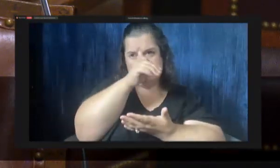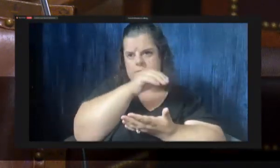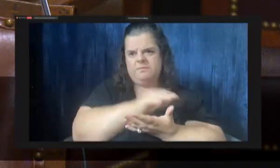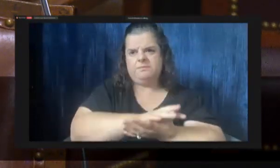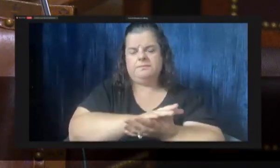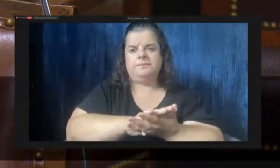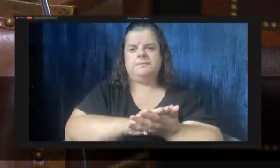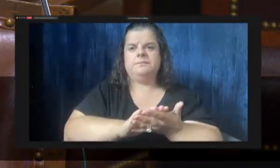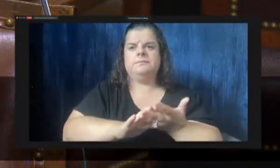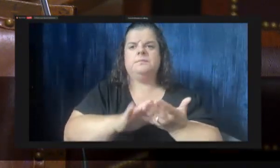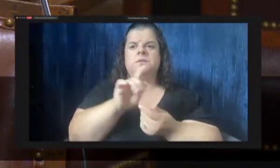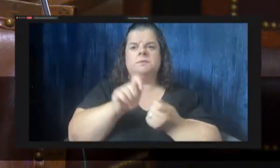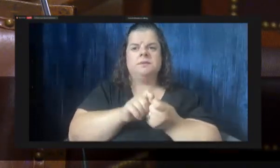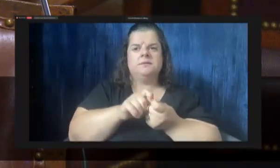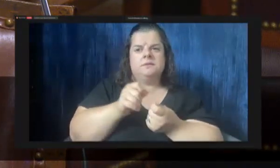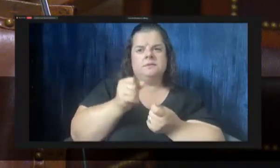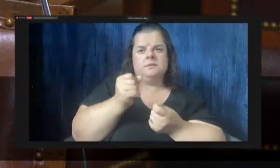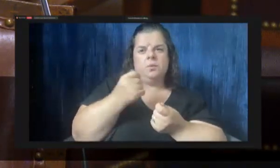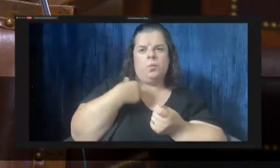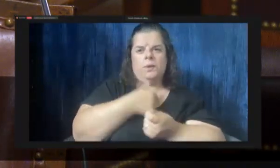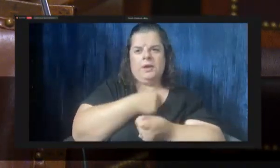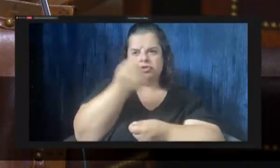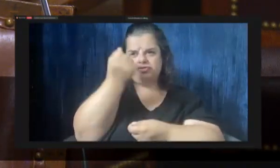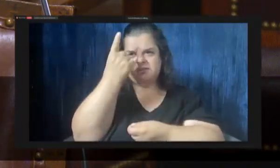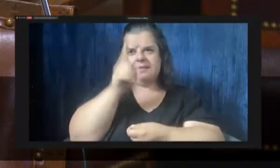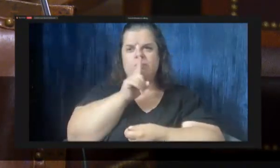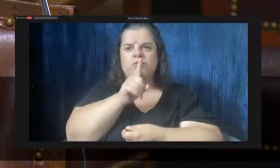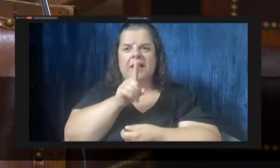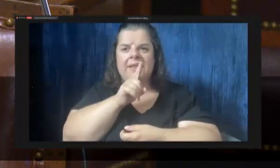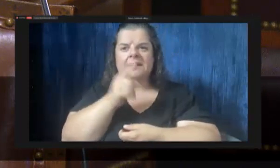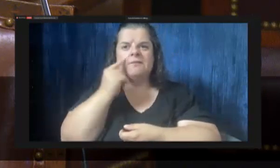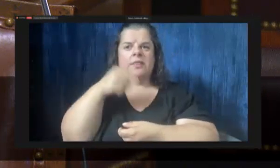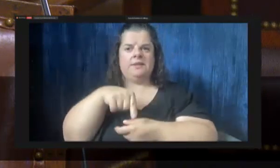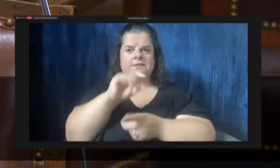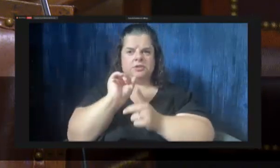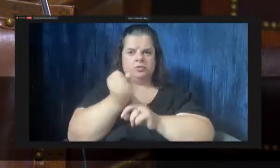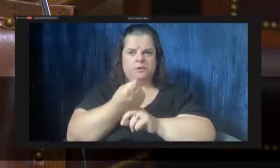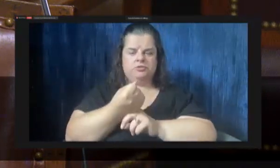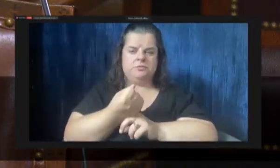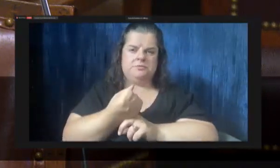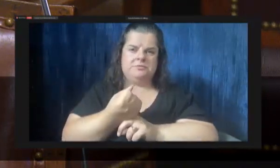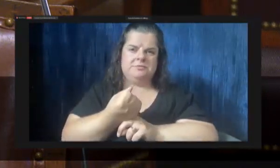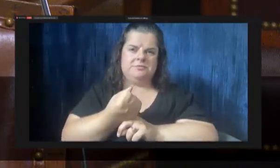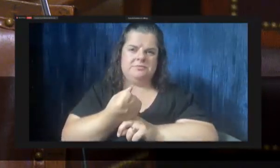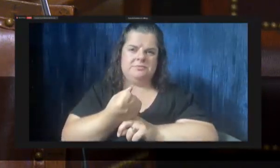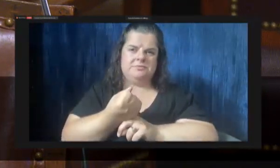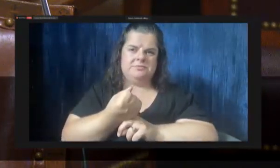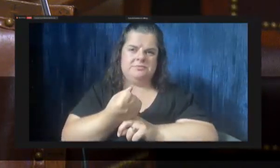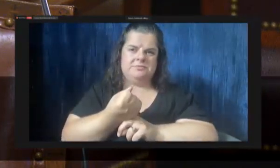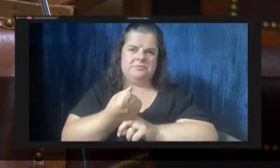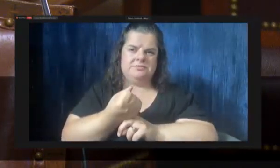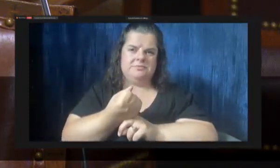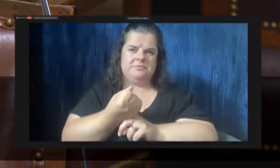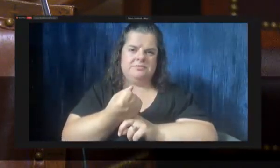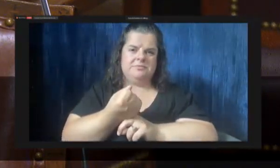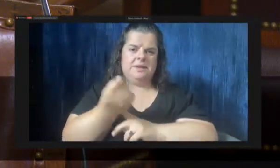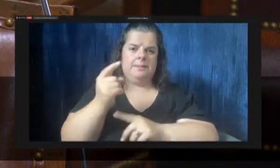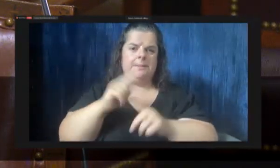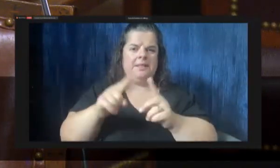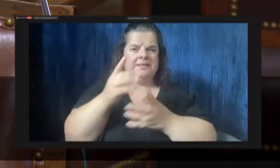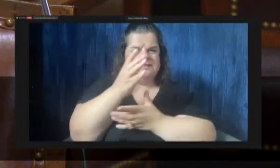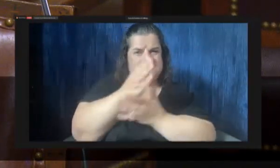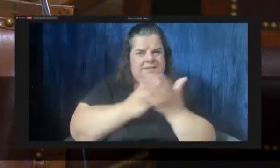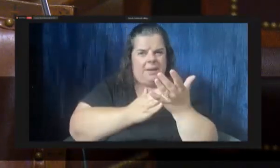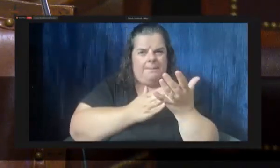We understand the reality of the situation that we are in, but there are probably some better ways we could